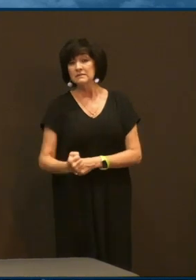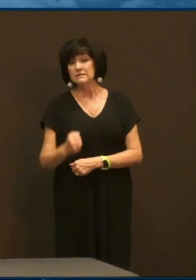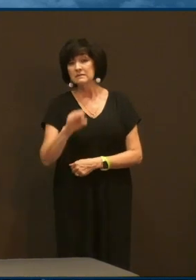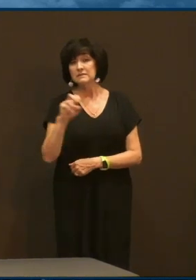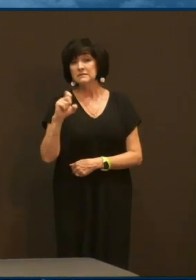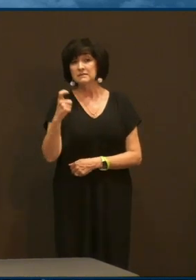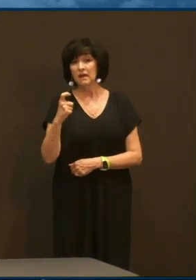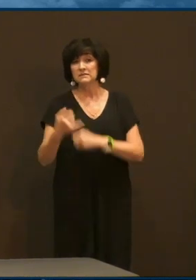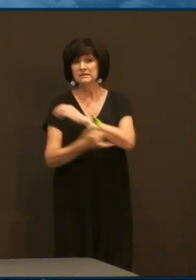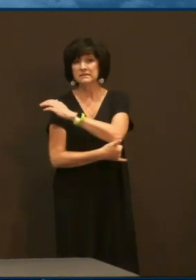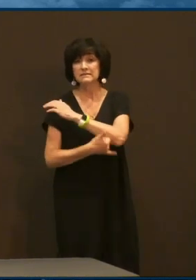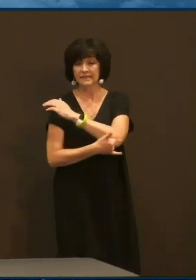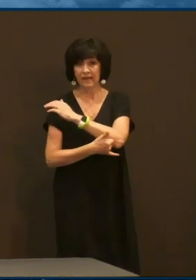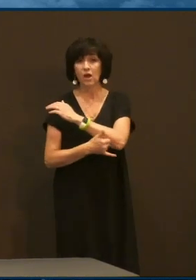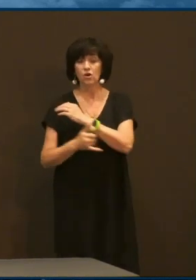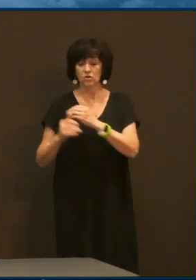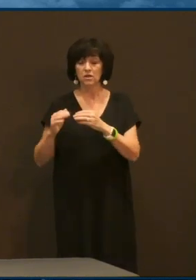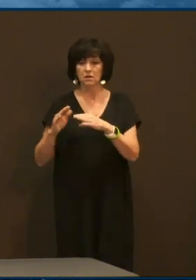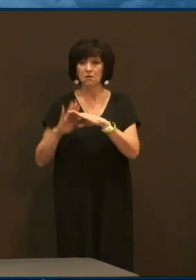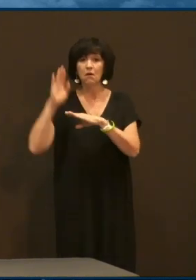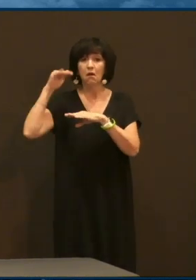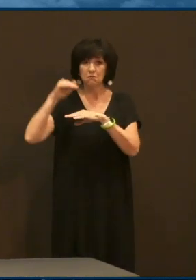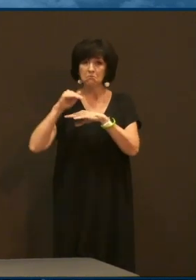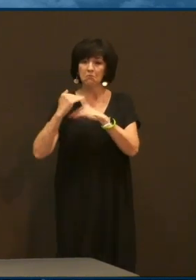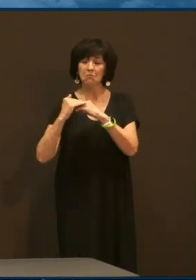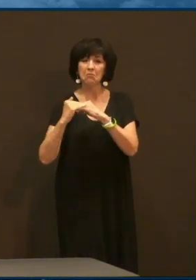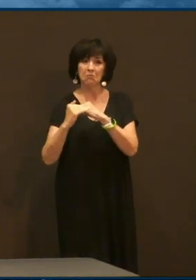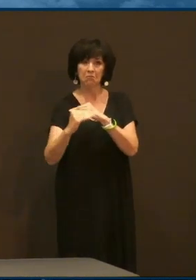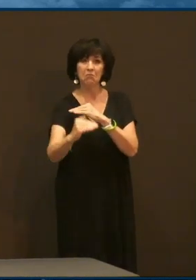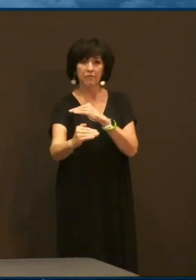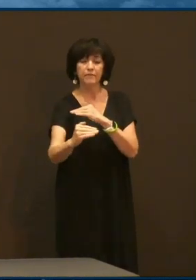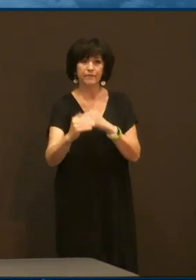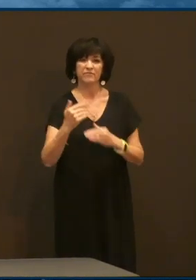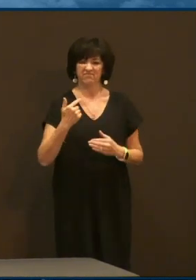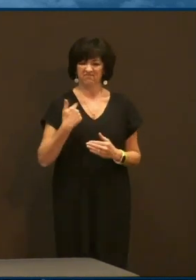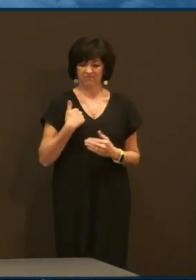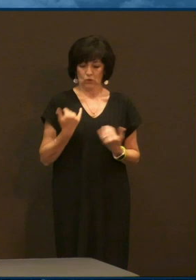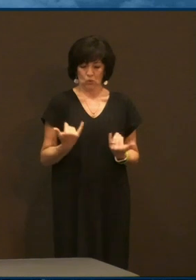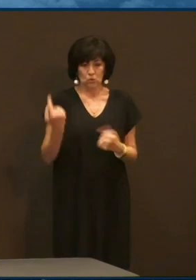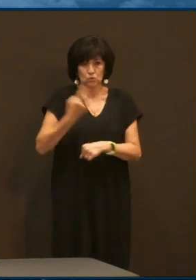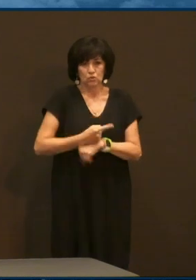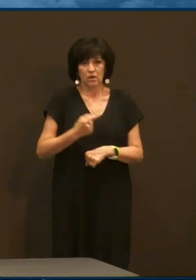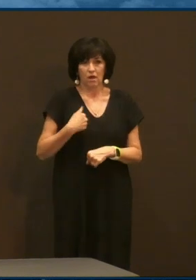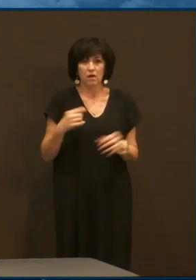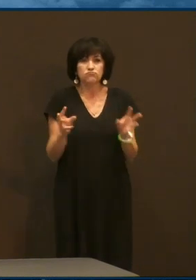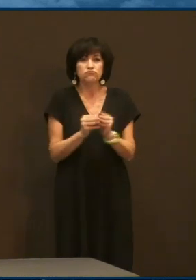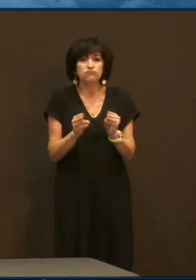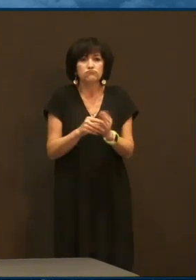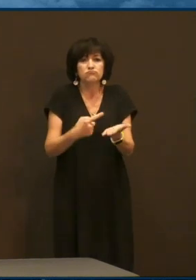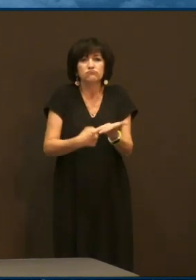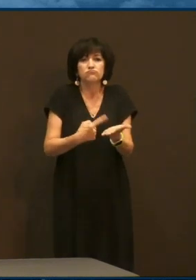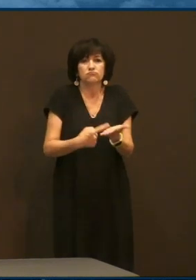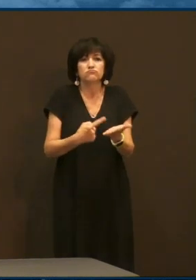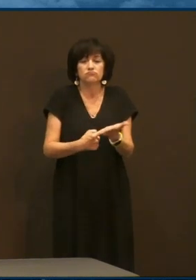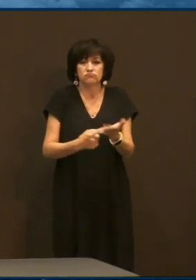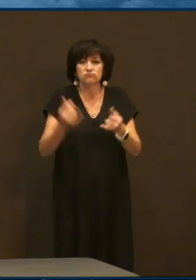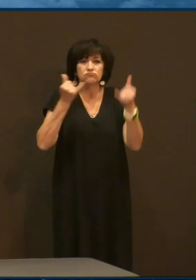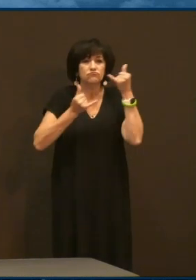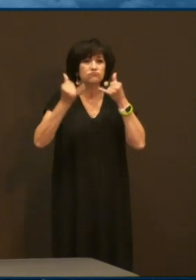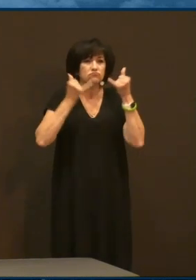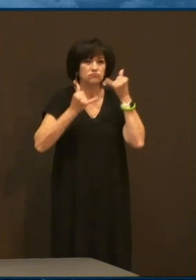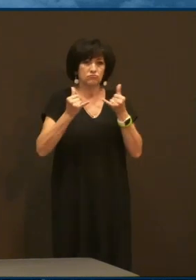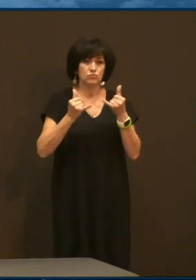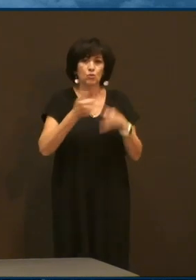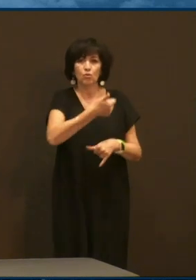County. We had a conference call with the hospitals earlier today and got a very positive report